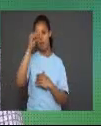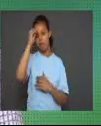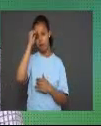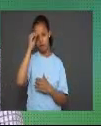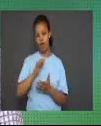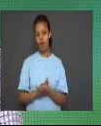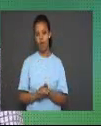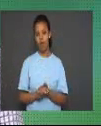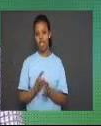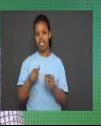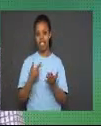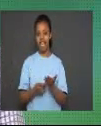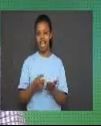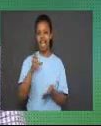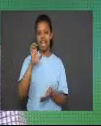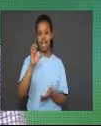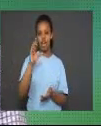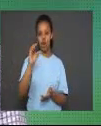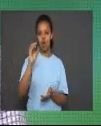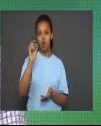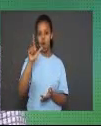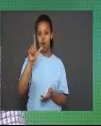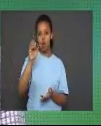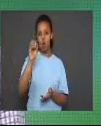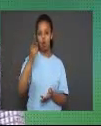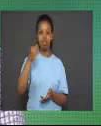learn about ecological succession.